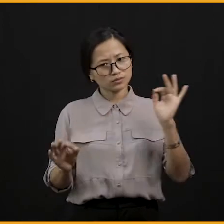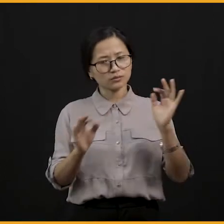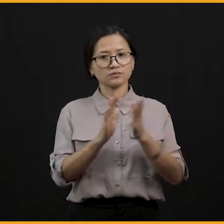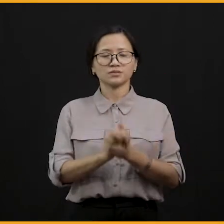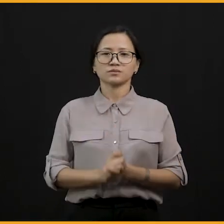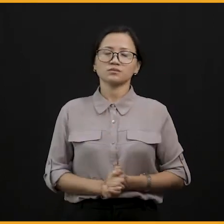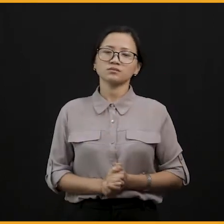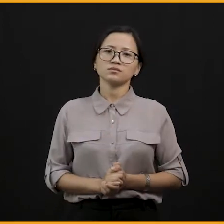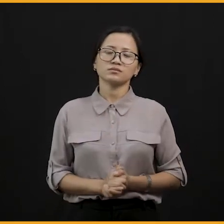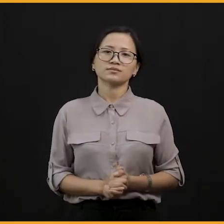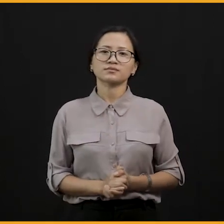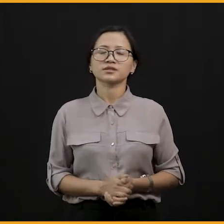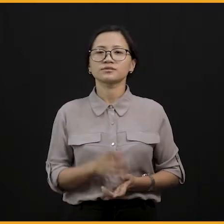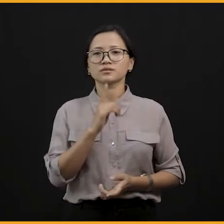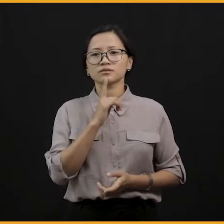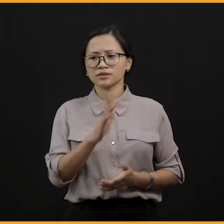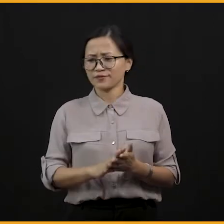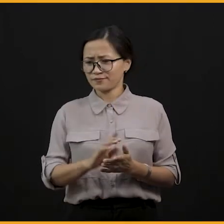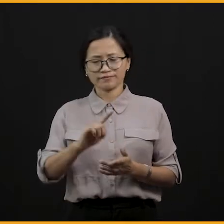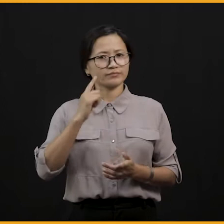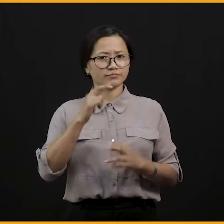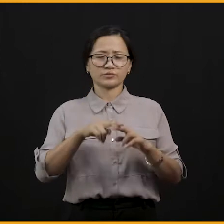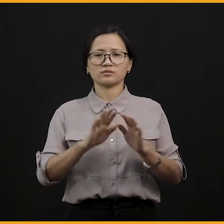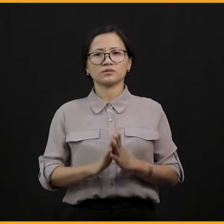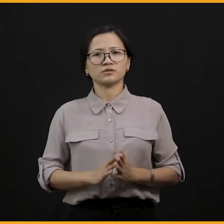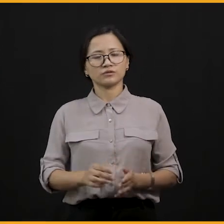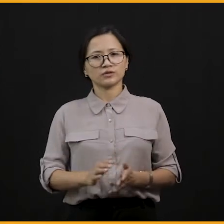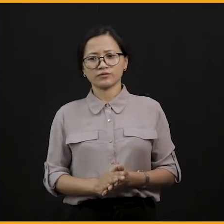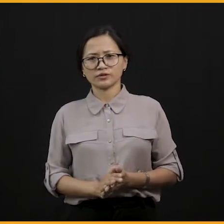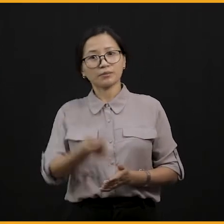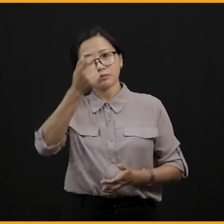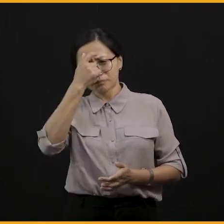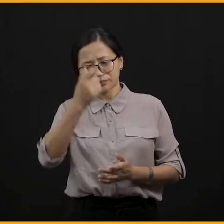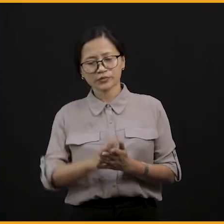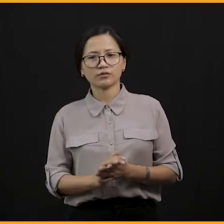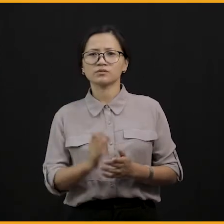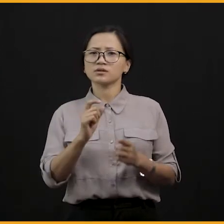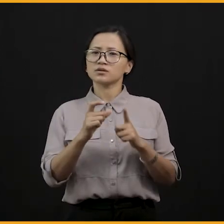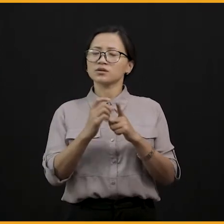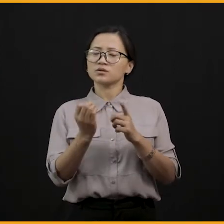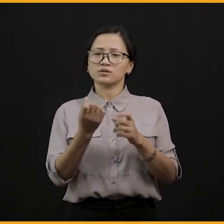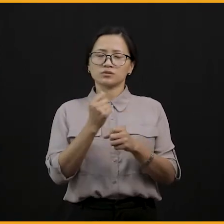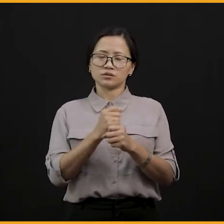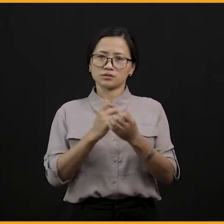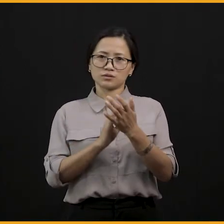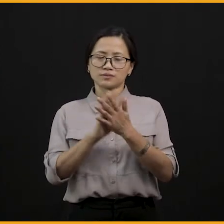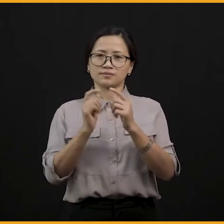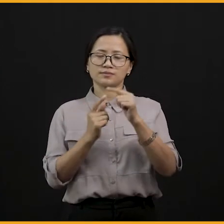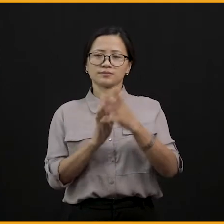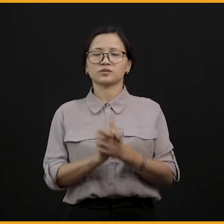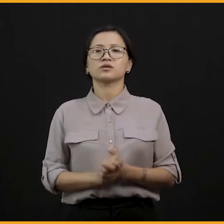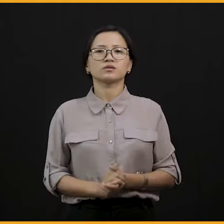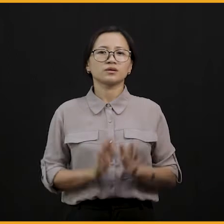after explanation, if the teacher says, if any one of you have any doubt, if you can raise your hand. Some of you,